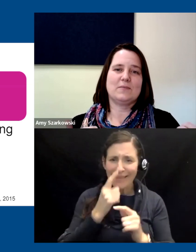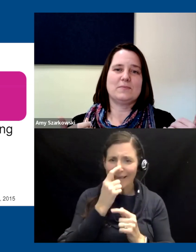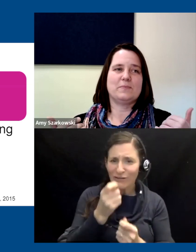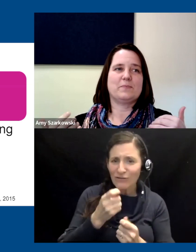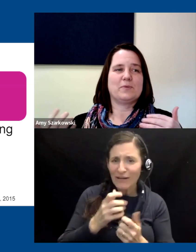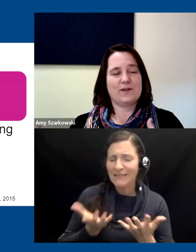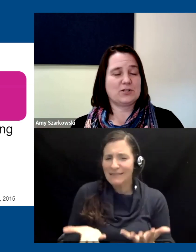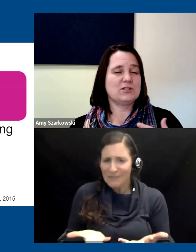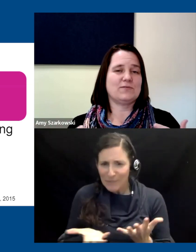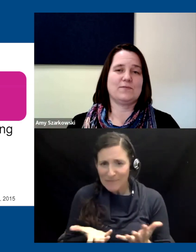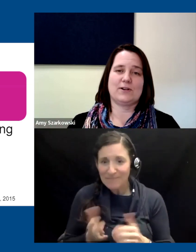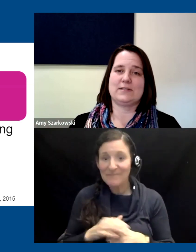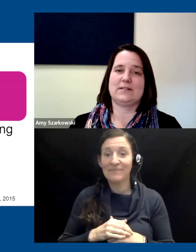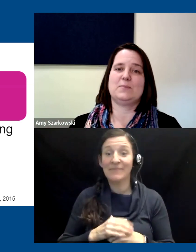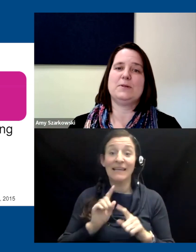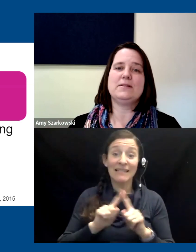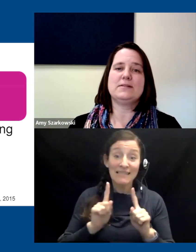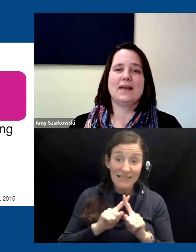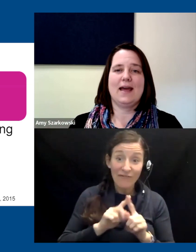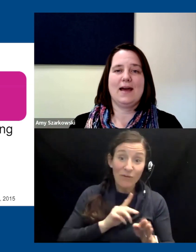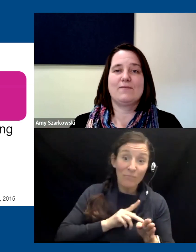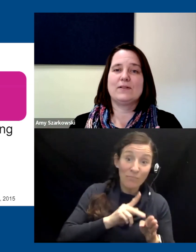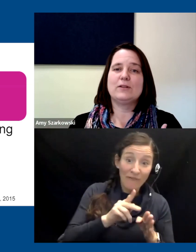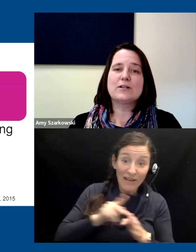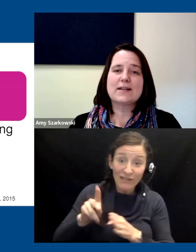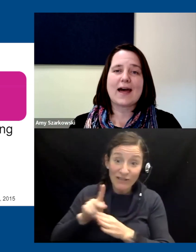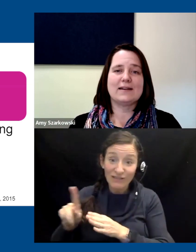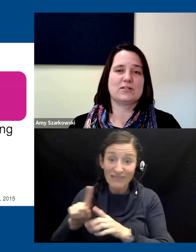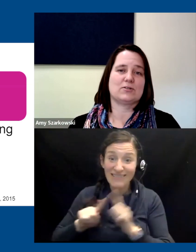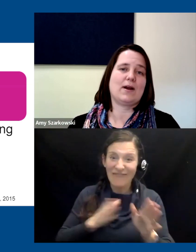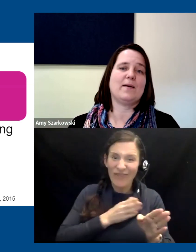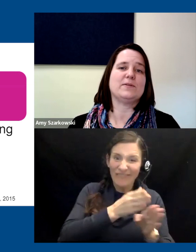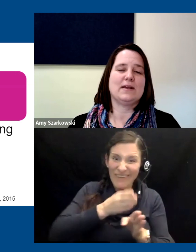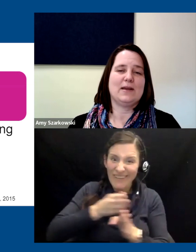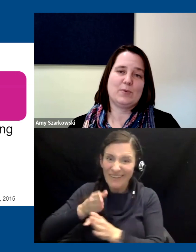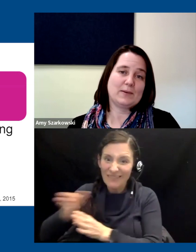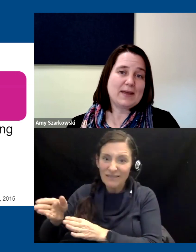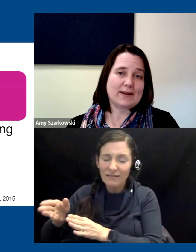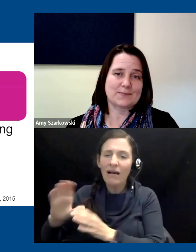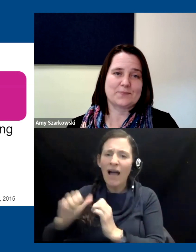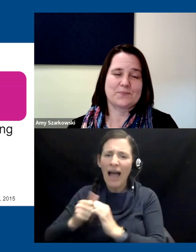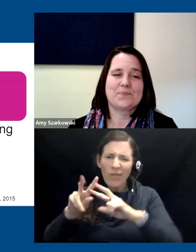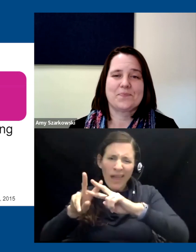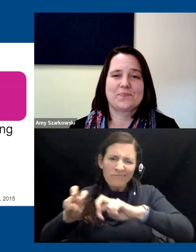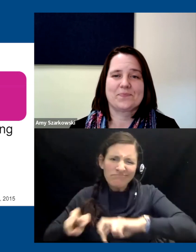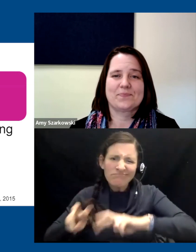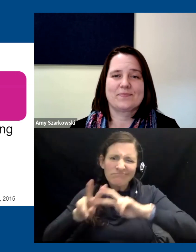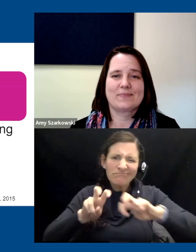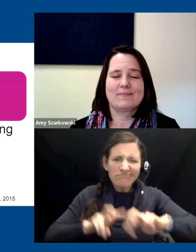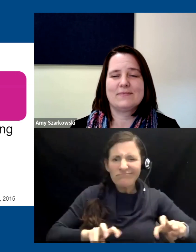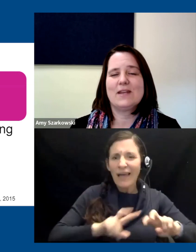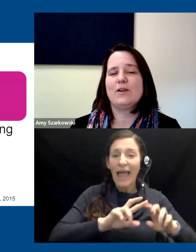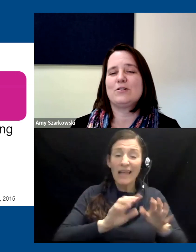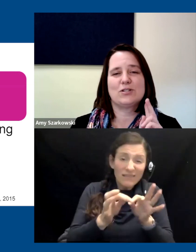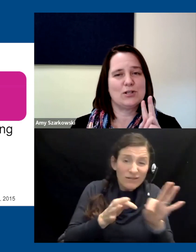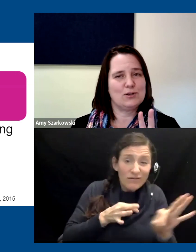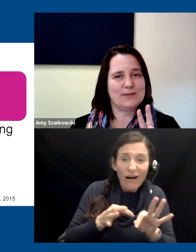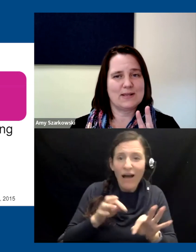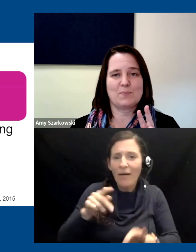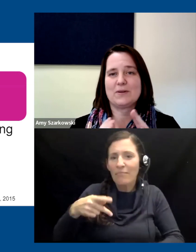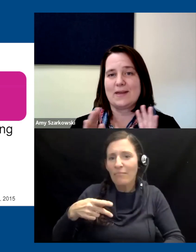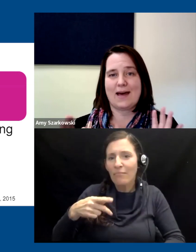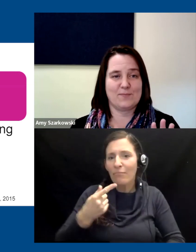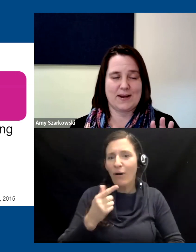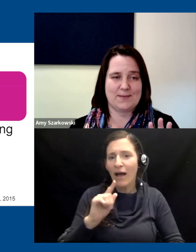different professionals from various disciplines have looked at and described pragmatics. Here are just